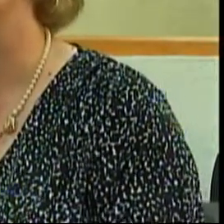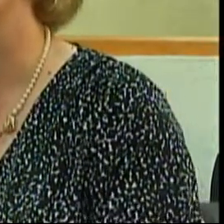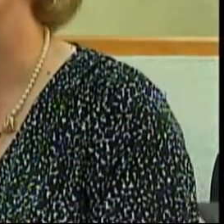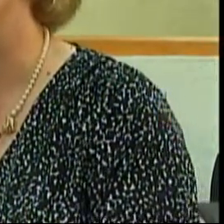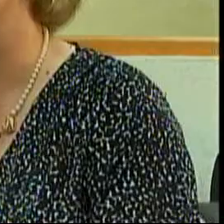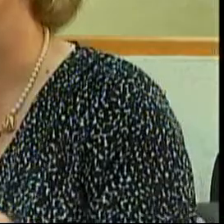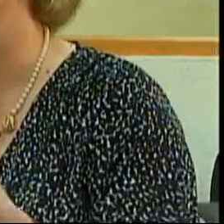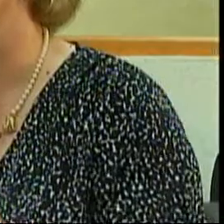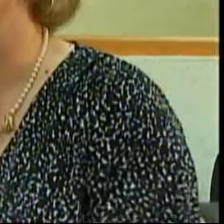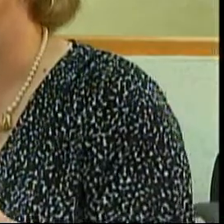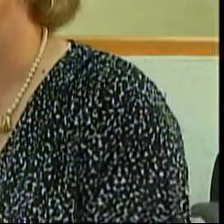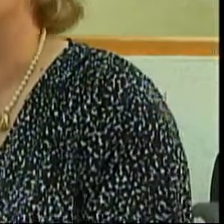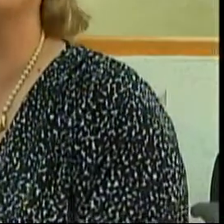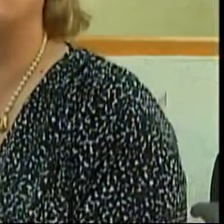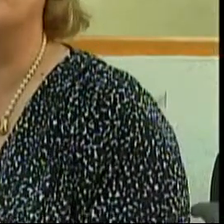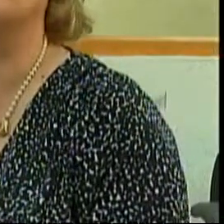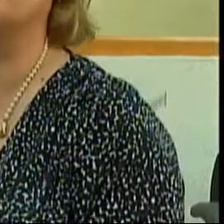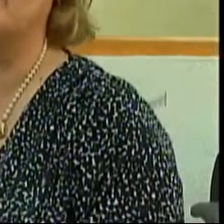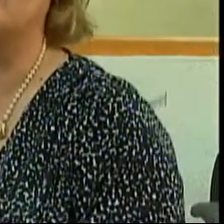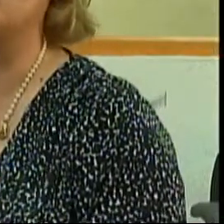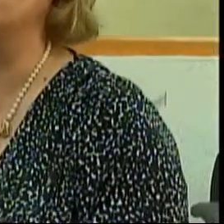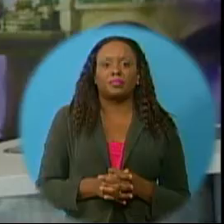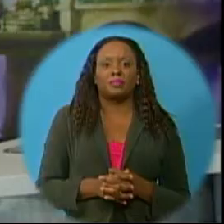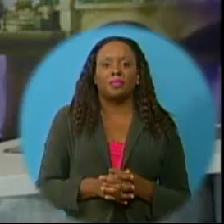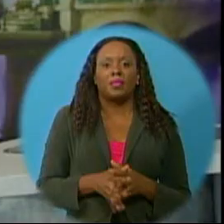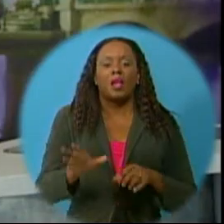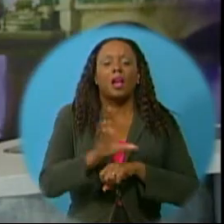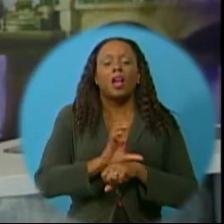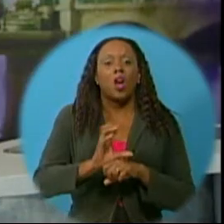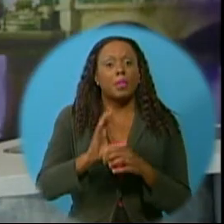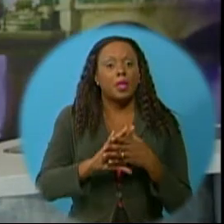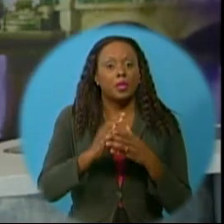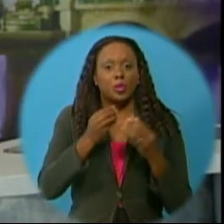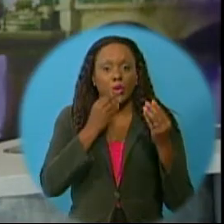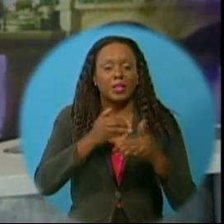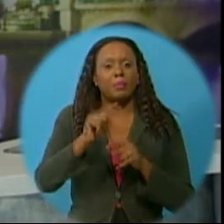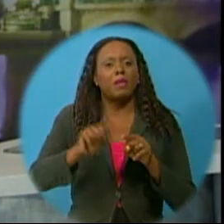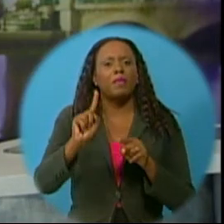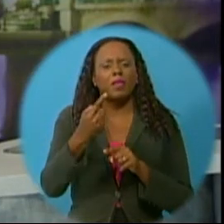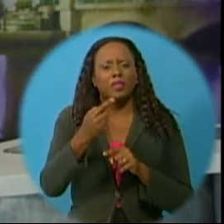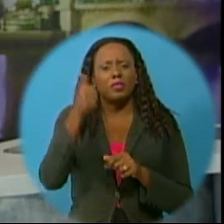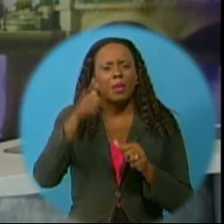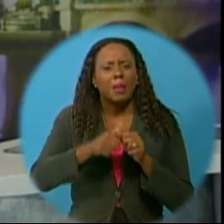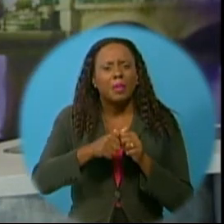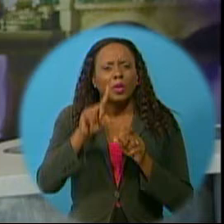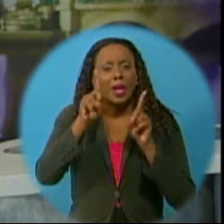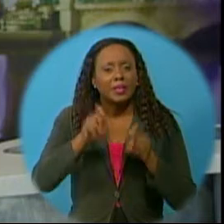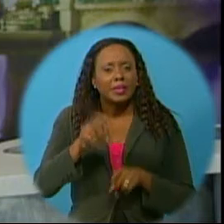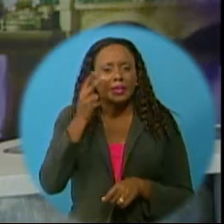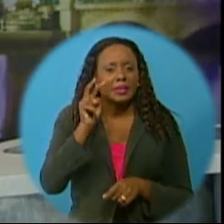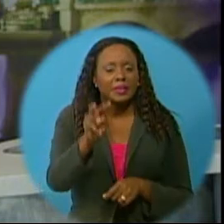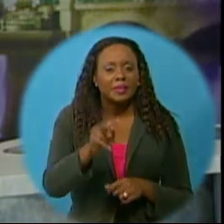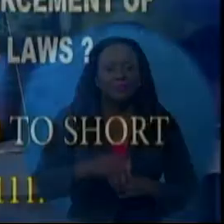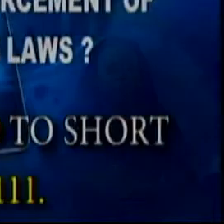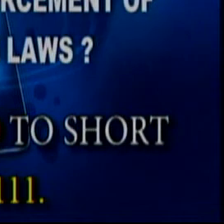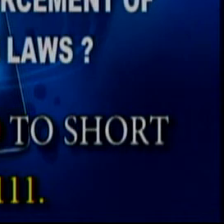that they are better prepared. Well, regional news next, but first a reminder to you that we really want to